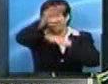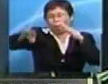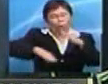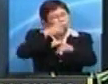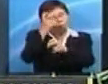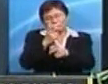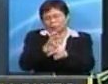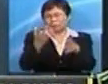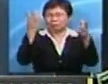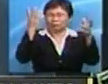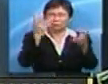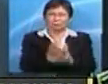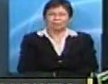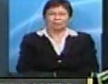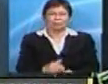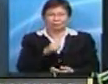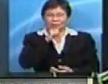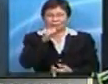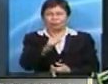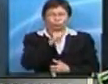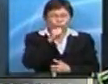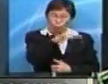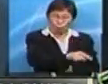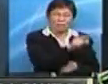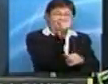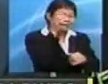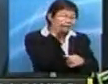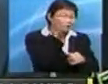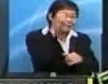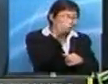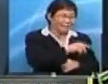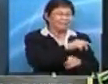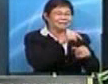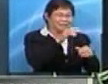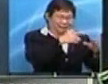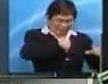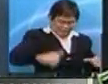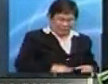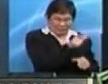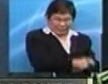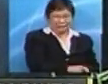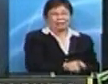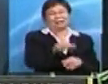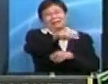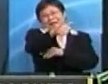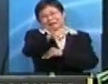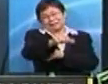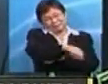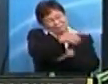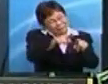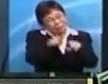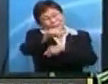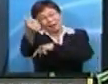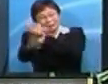us. And it doesn't apply to only Chinese nationals who have lost loved ones. It applies to 13 other